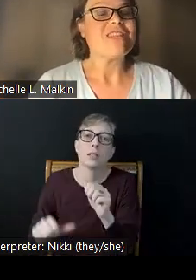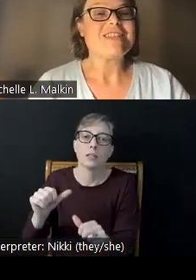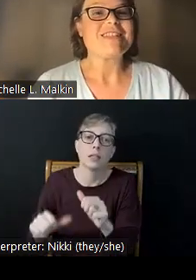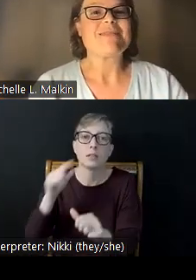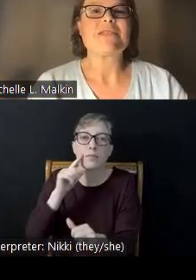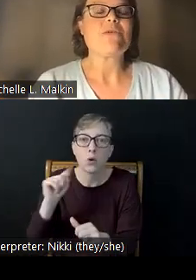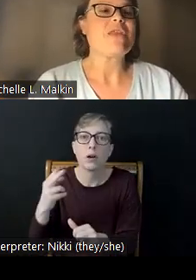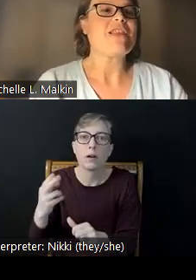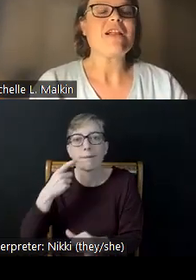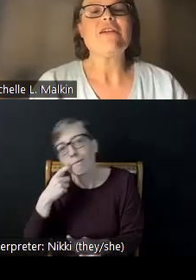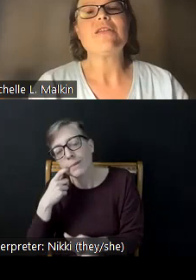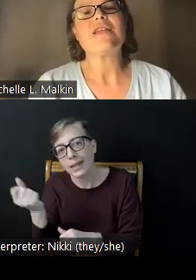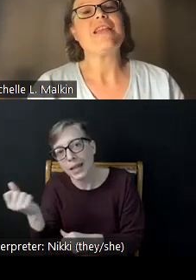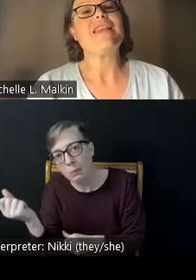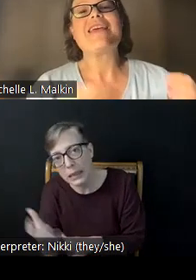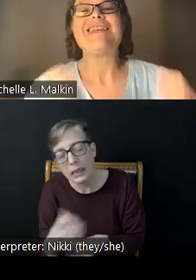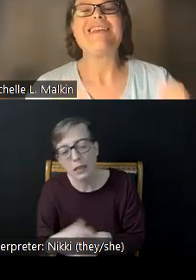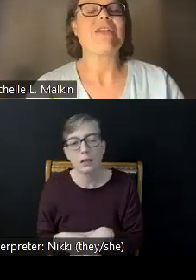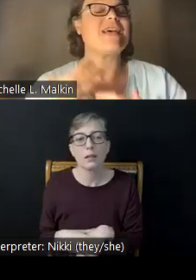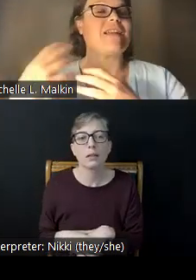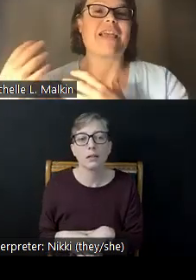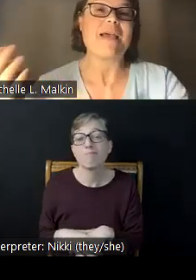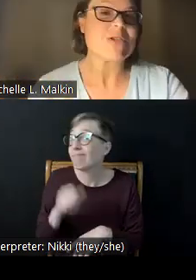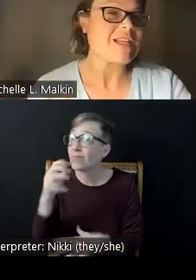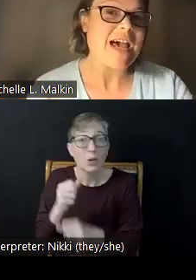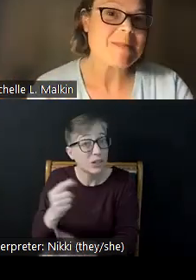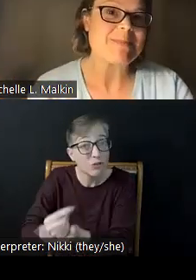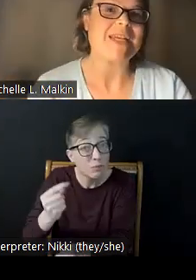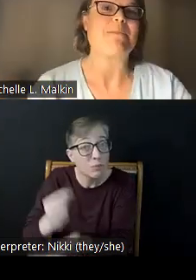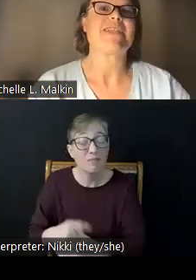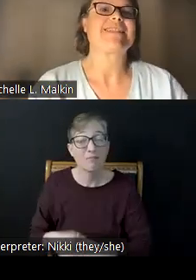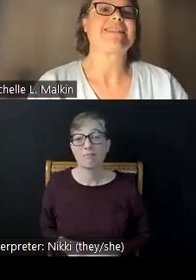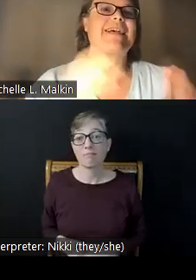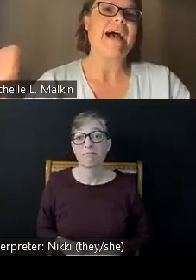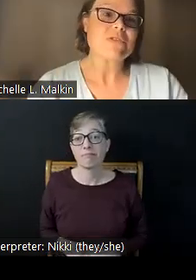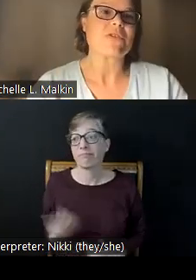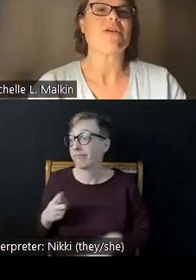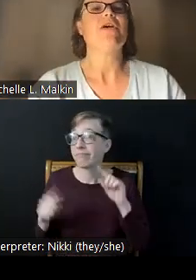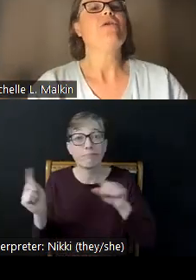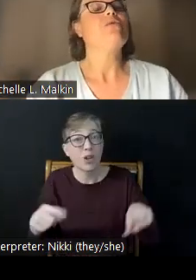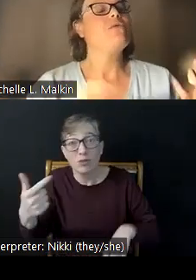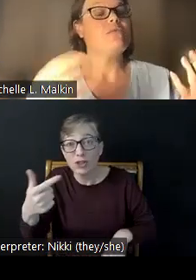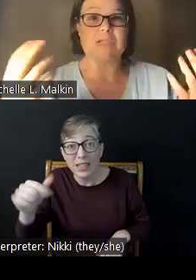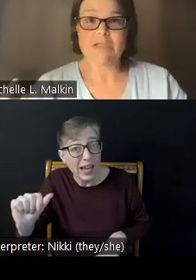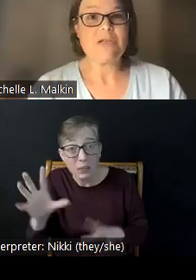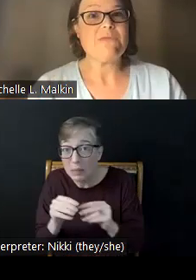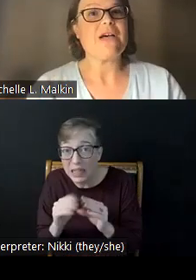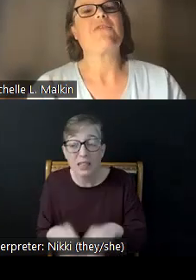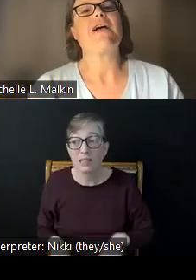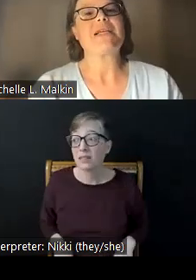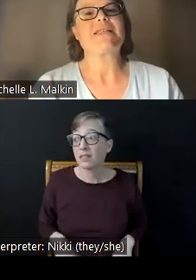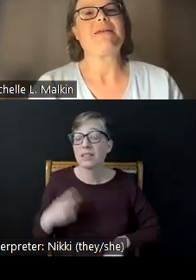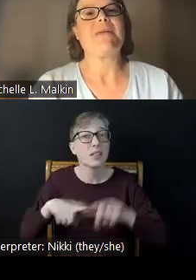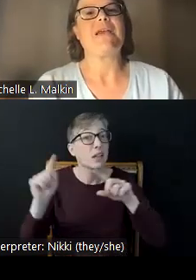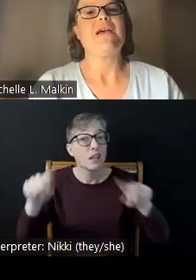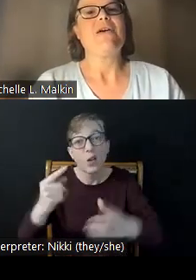they're in the system. So the likelihood that they can even attend a Gamblers Anonymous meeting, much less see a counselor who is certified for